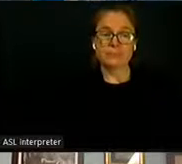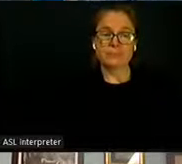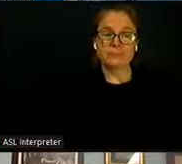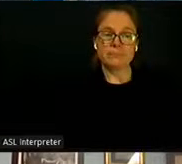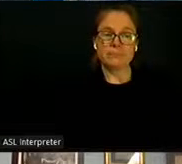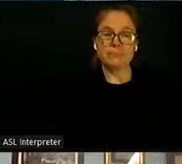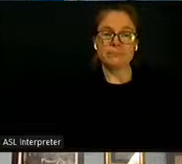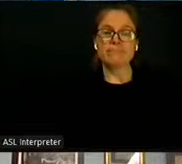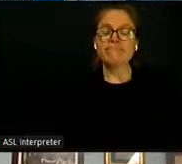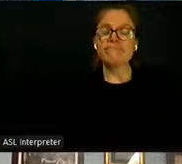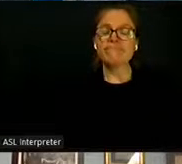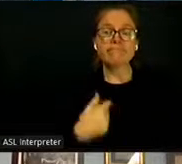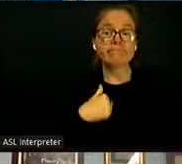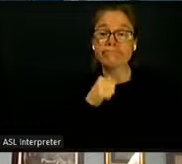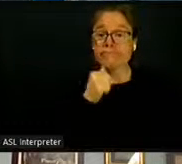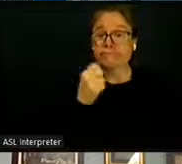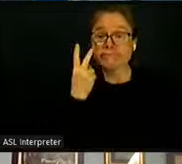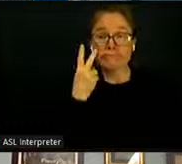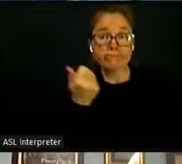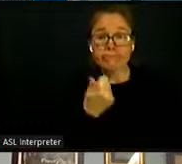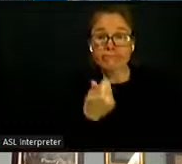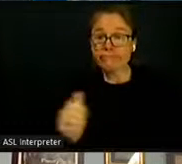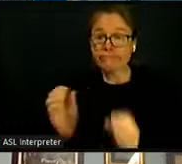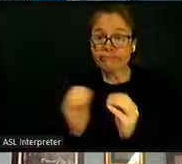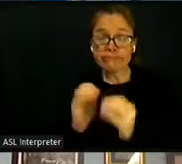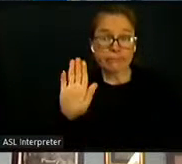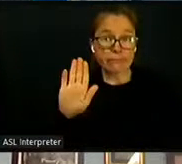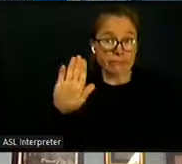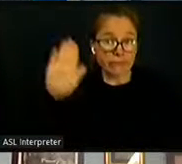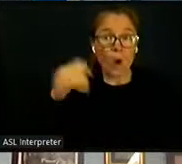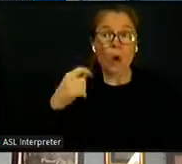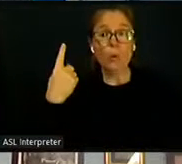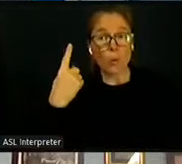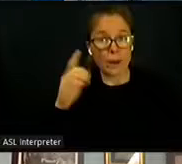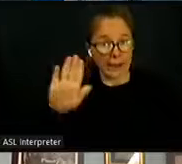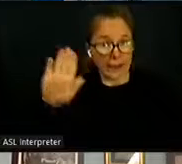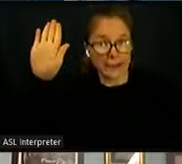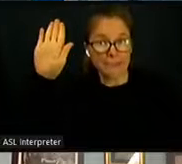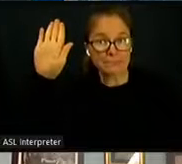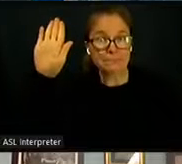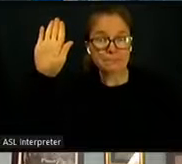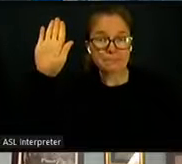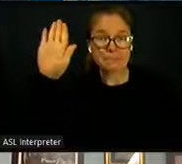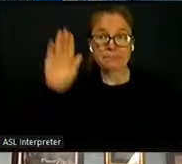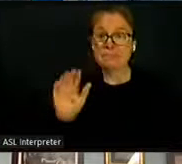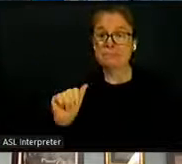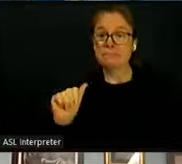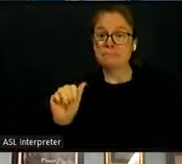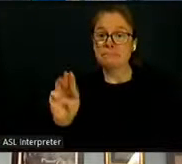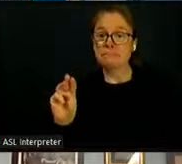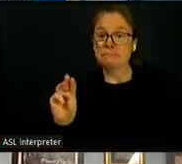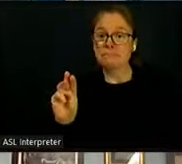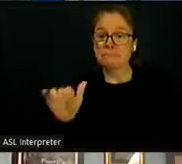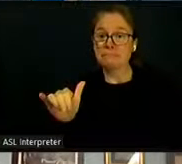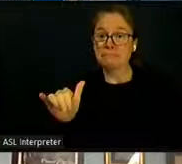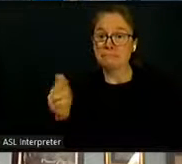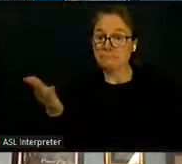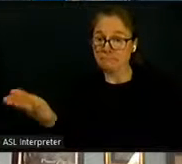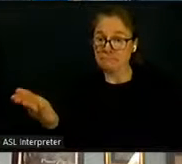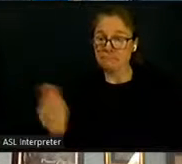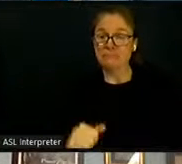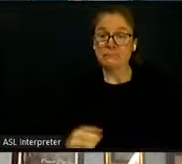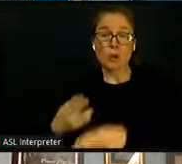Jack, I am not seeing any hands. We have one hand raised here. Amy, please go ahead with your quick